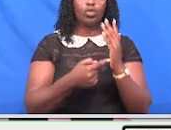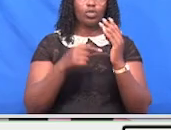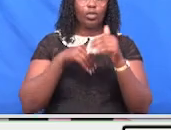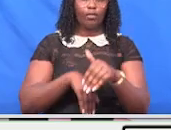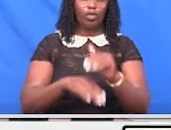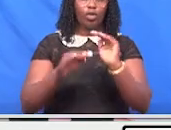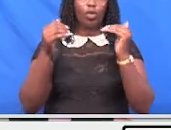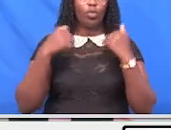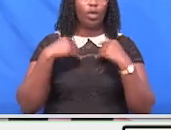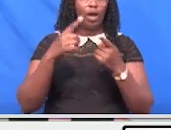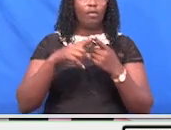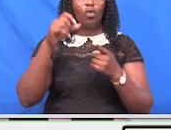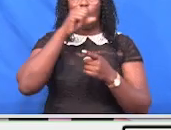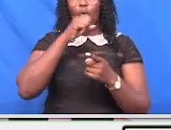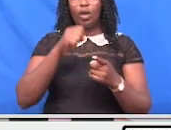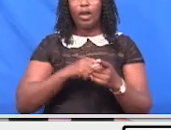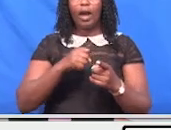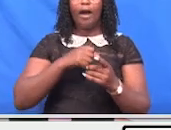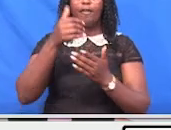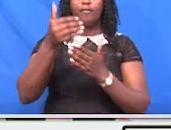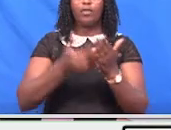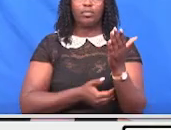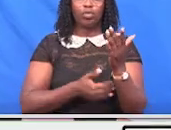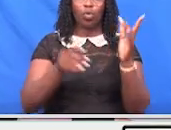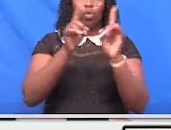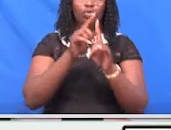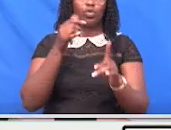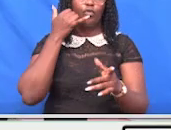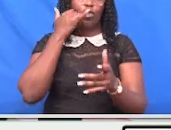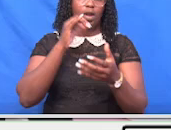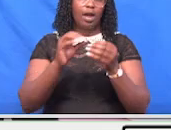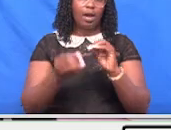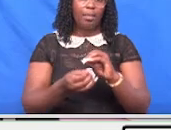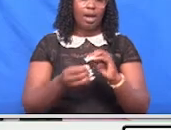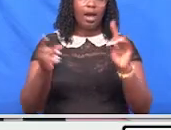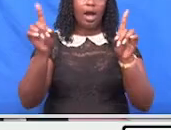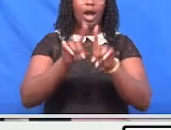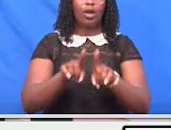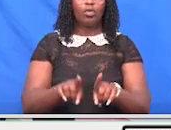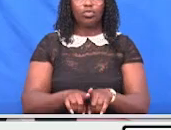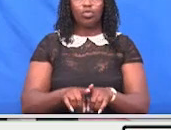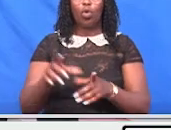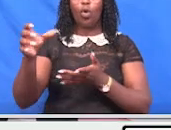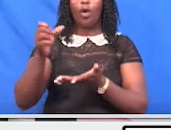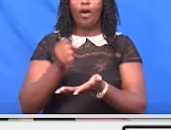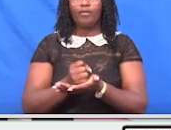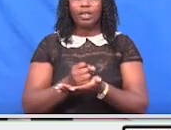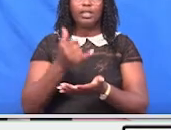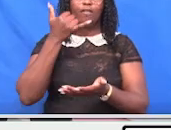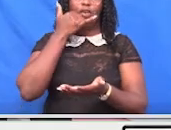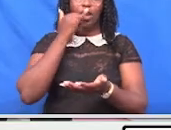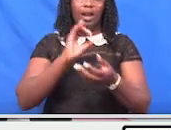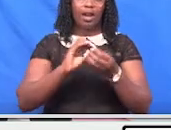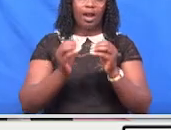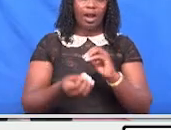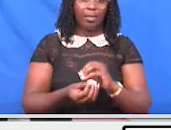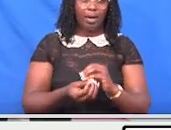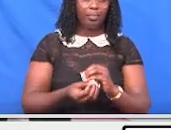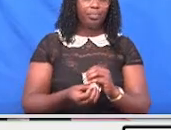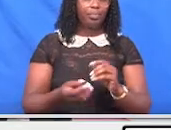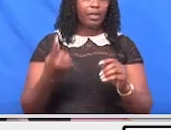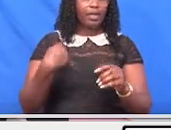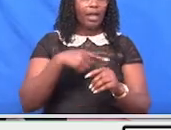forms, we didn't have that. So there's the mobile number as well, and your telephone number if you have an office number. Okay. So basically for